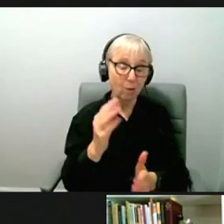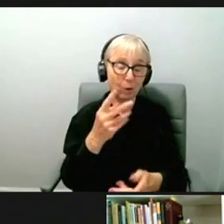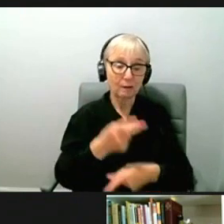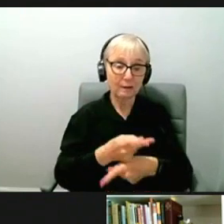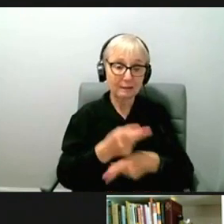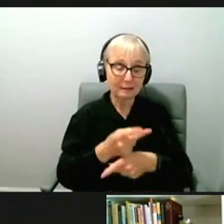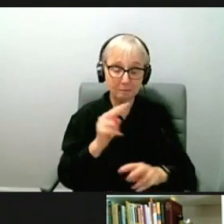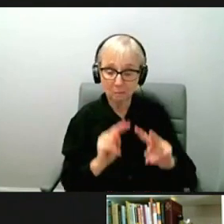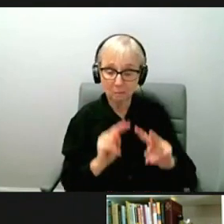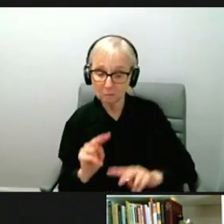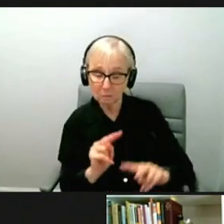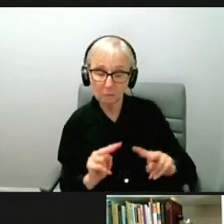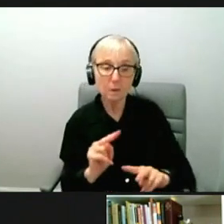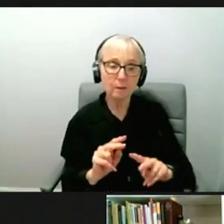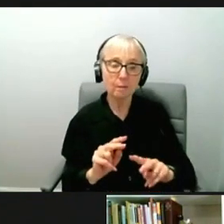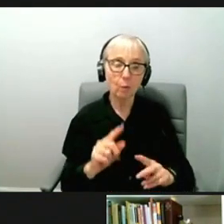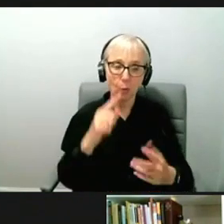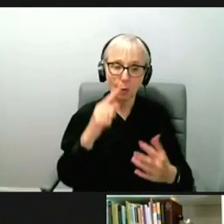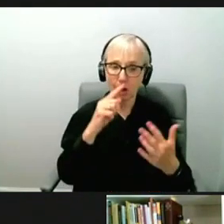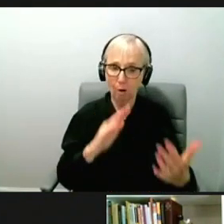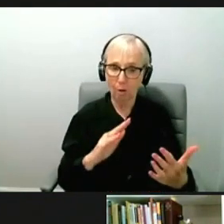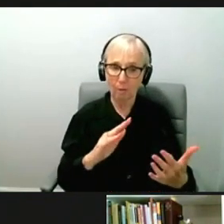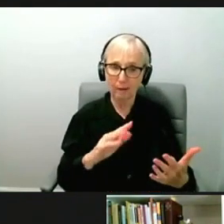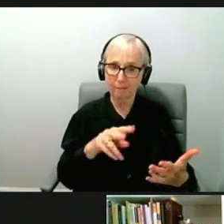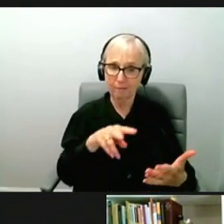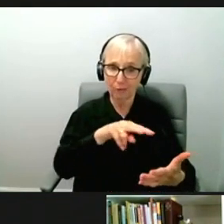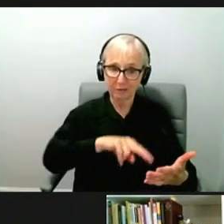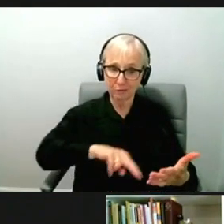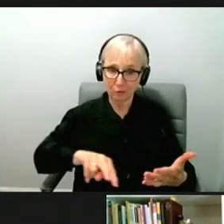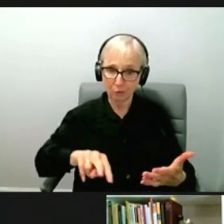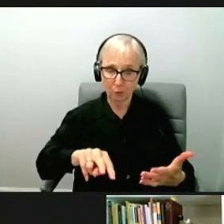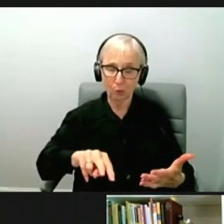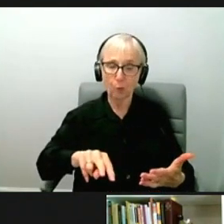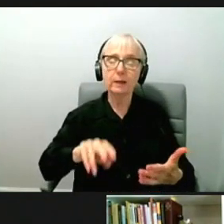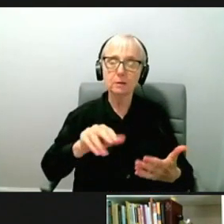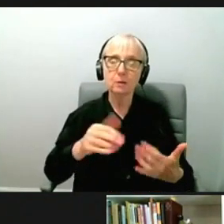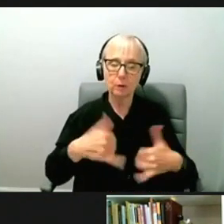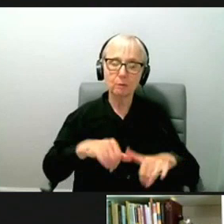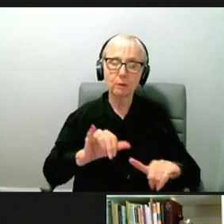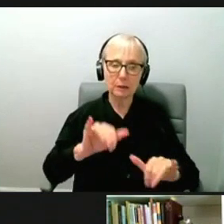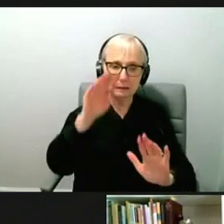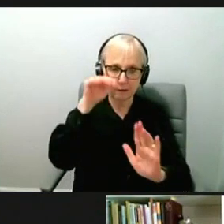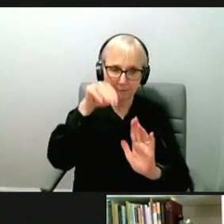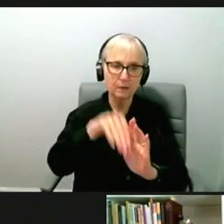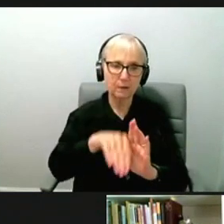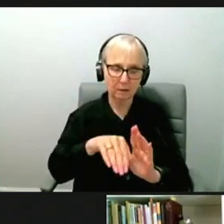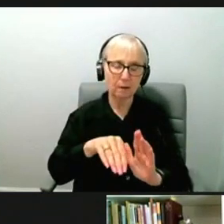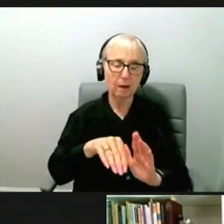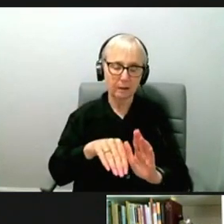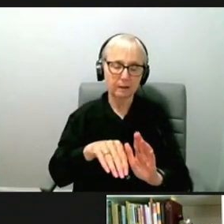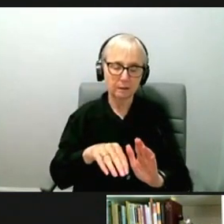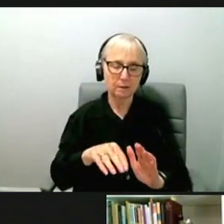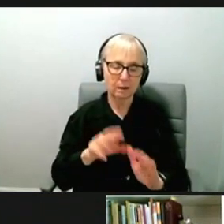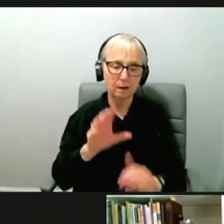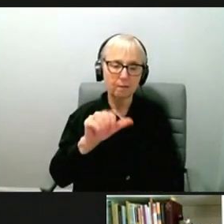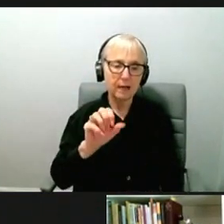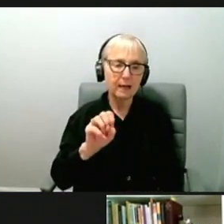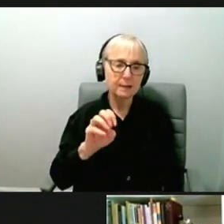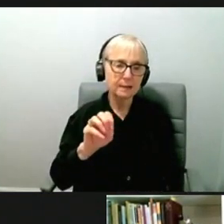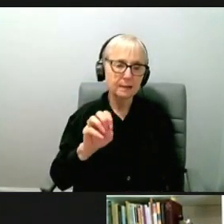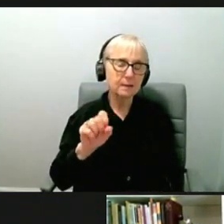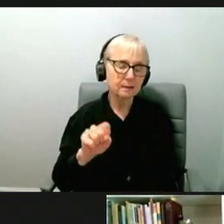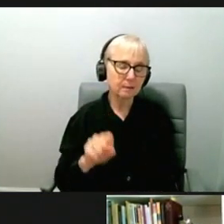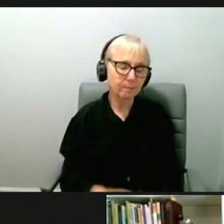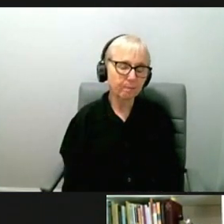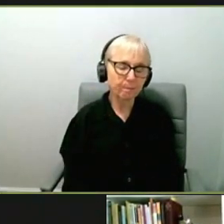our way. But we are hoping, at least for the next 2 weeks, to see a sustained decline in cases and hopefully hospitalizations following.